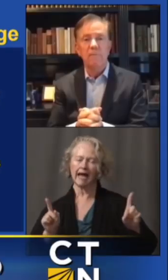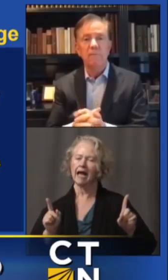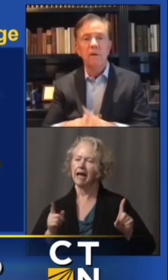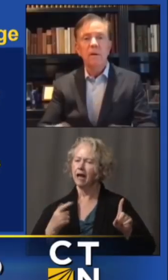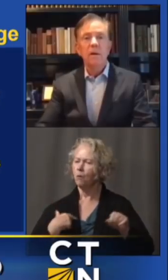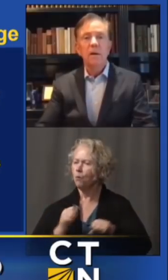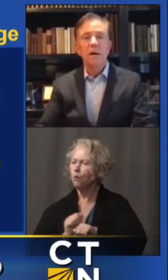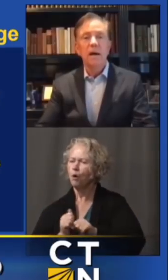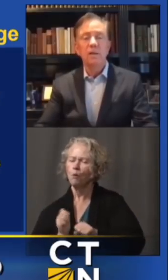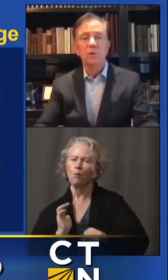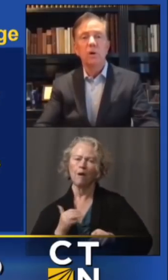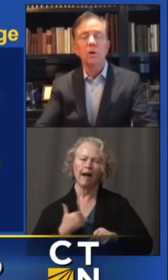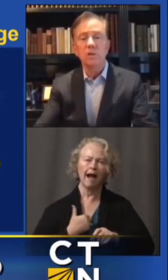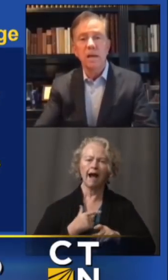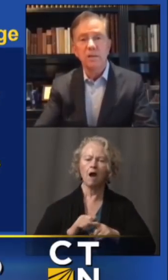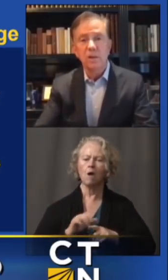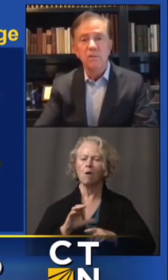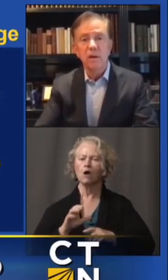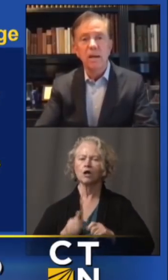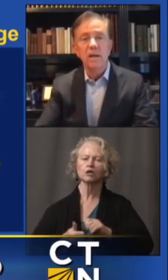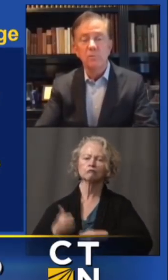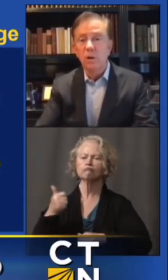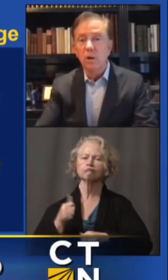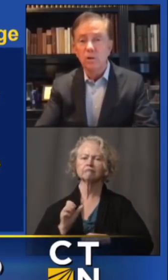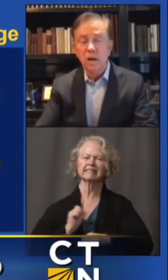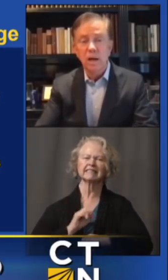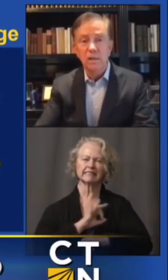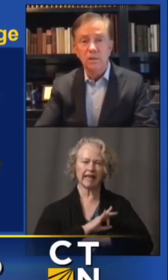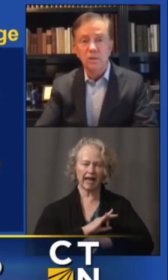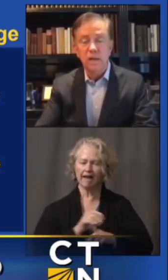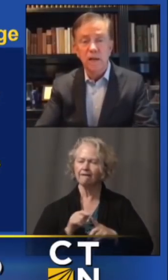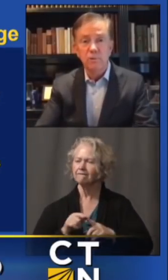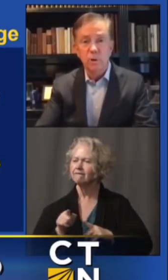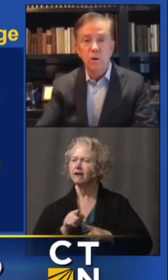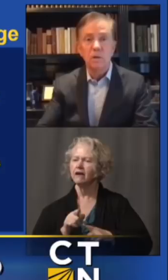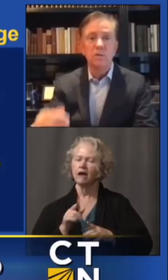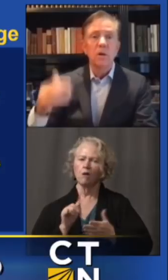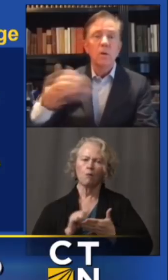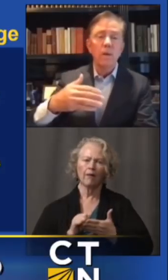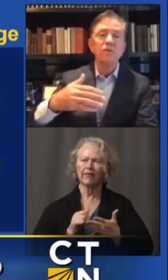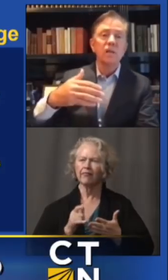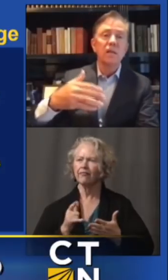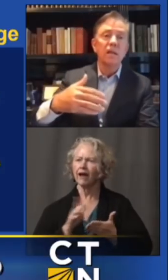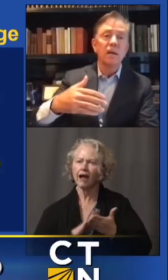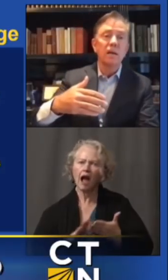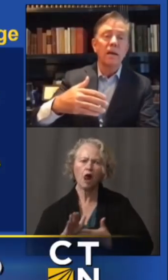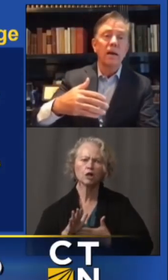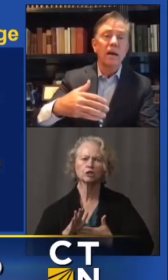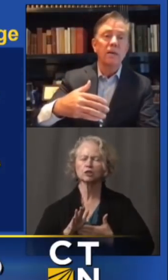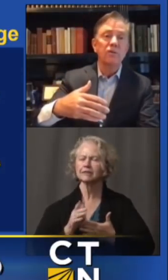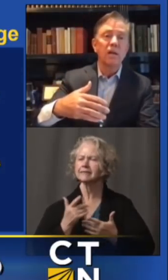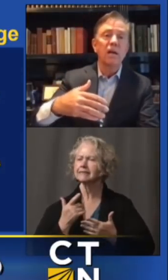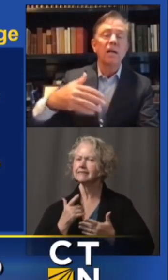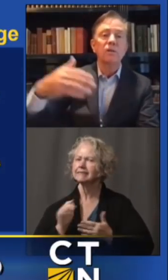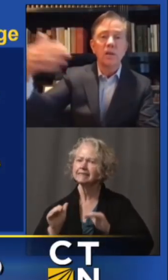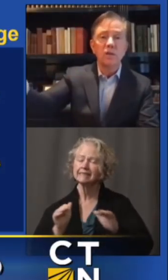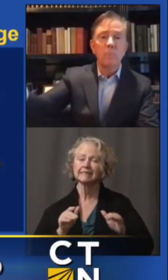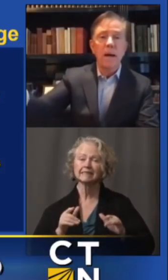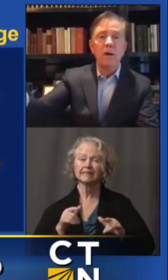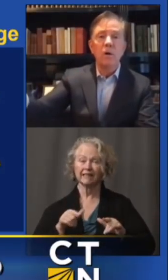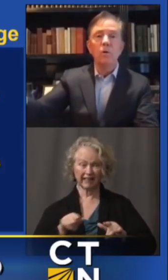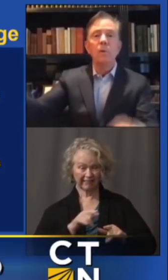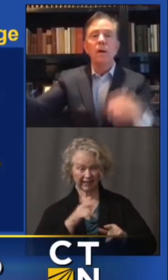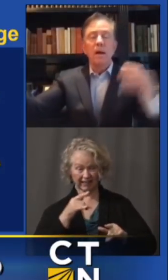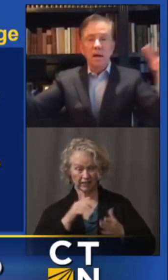staff as regards Thanksgiving and as regards colleges and as regards we sending out-of-state college kids